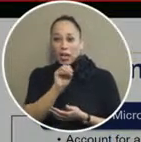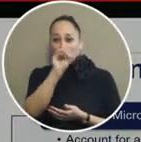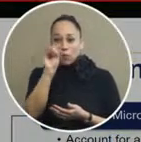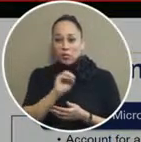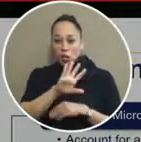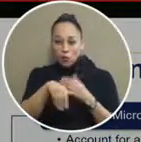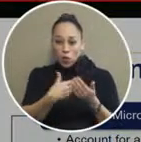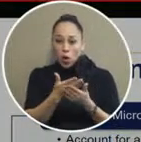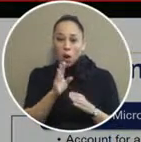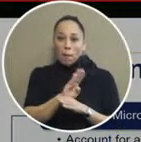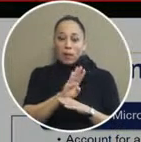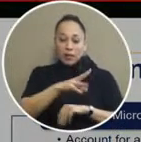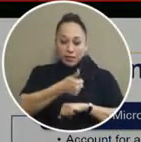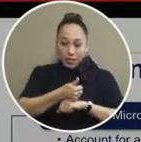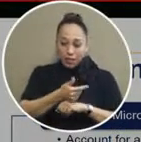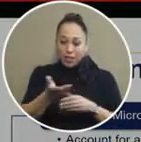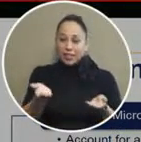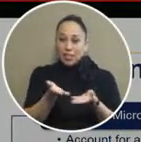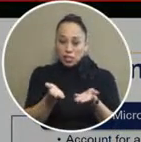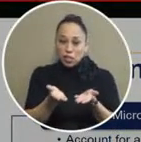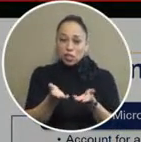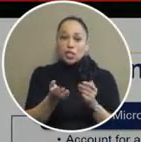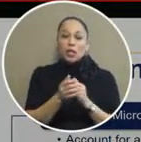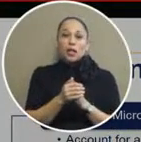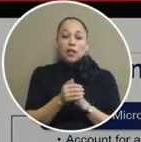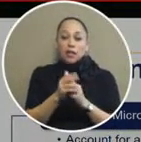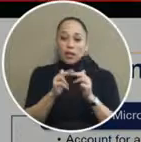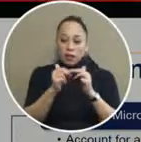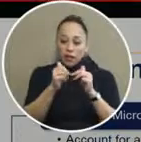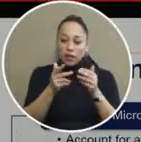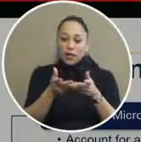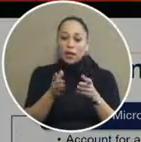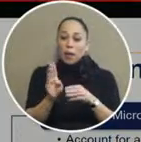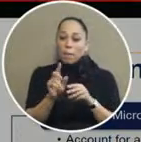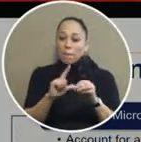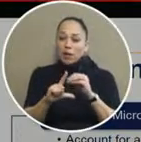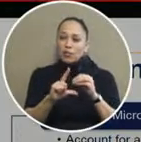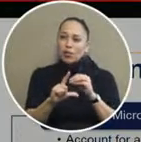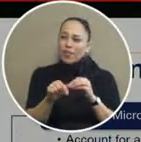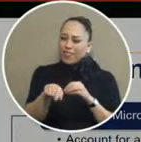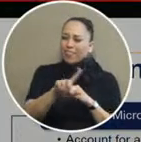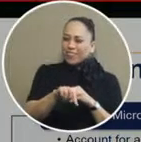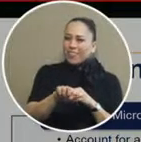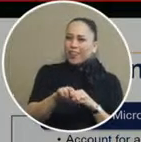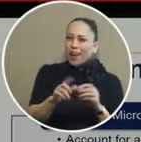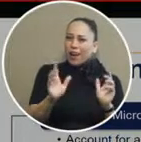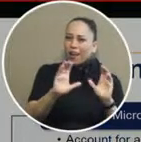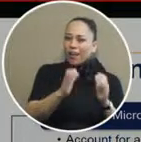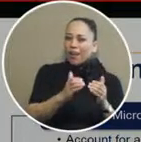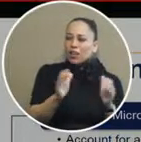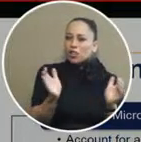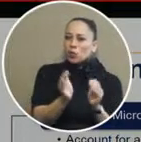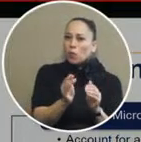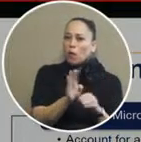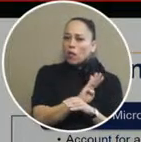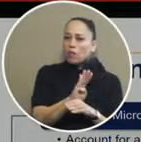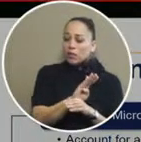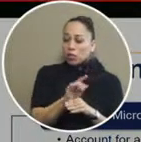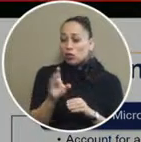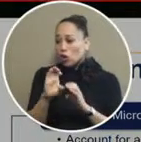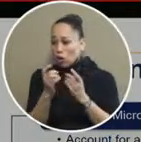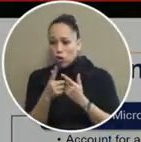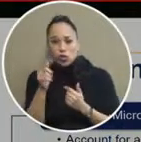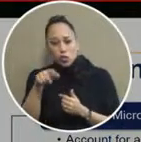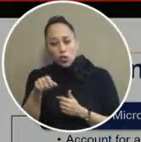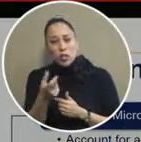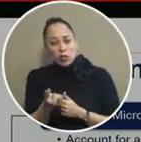80% of all business establishments in El Paso are considered a small business, And that's very important, Mayor and Council, to understand